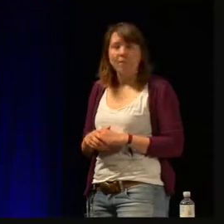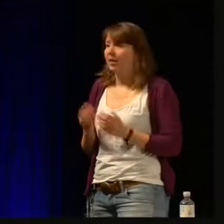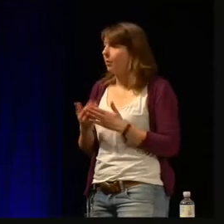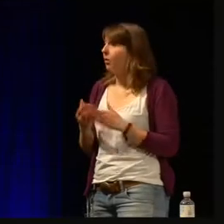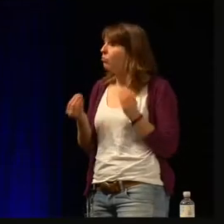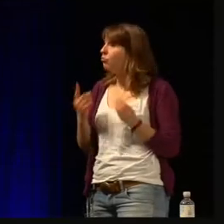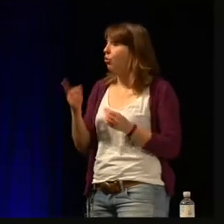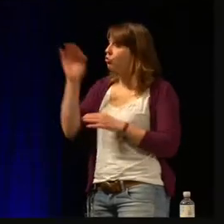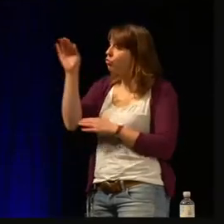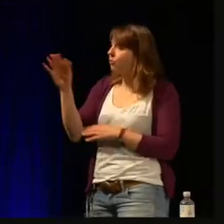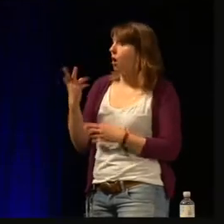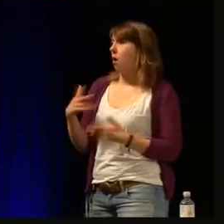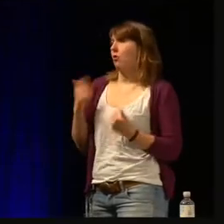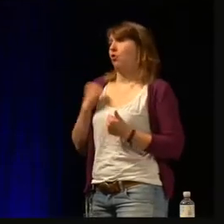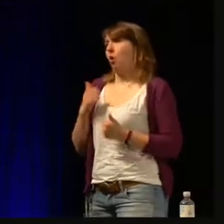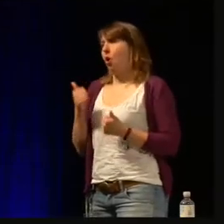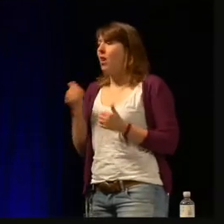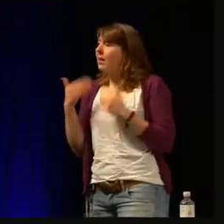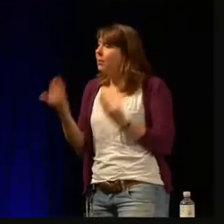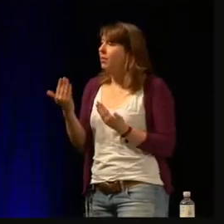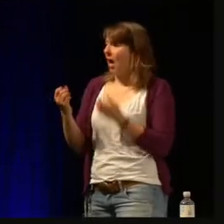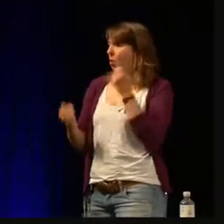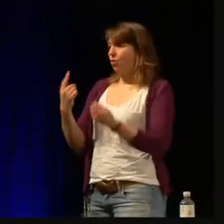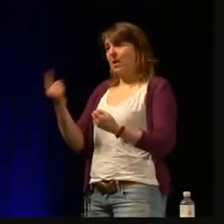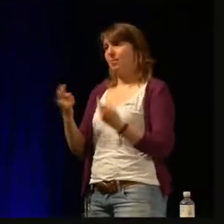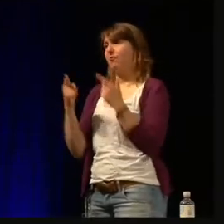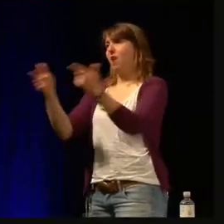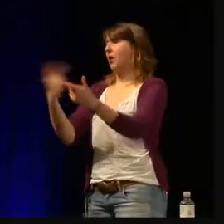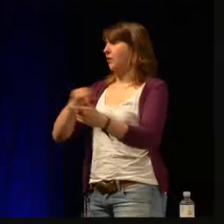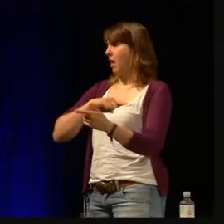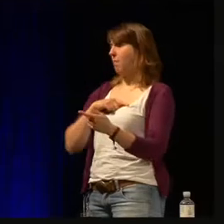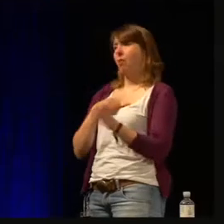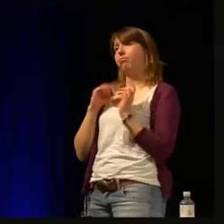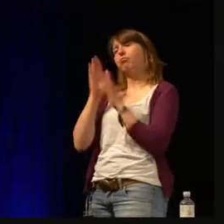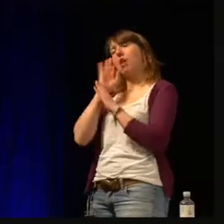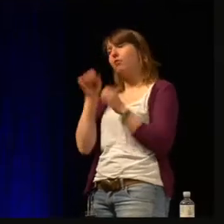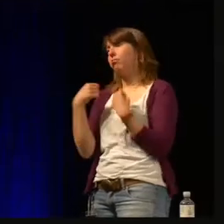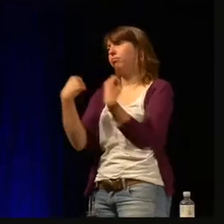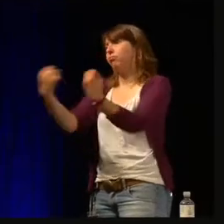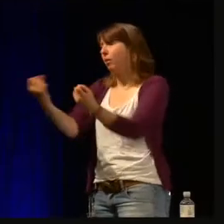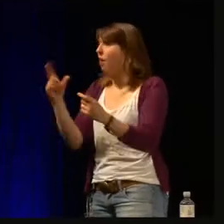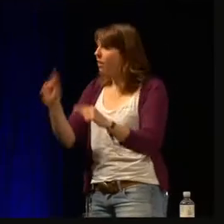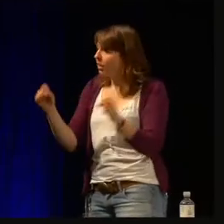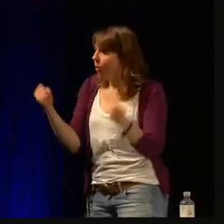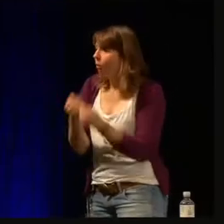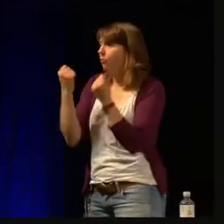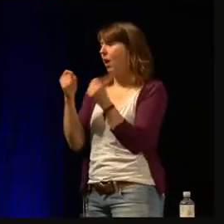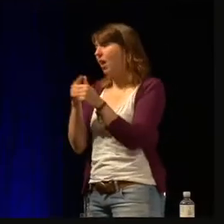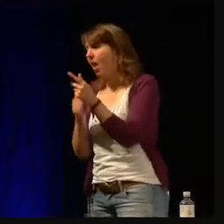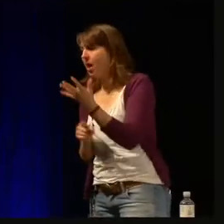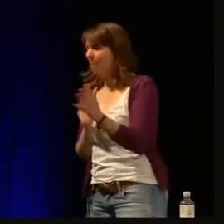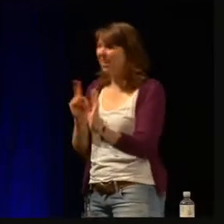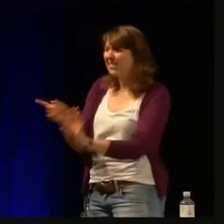And so, of course, the future with self-driving cars, more space in cities, more